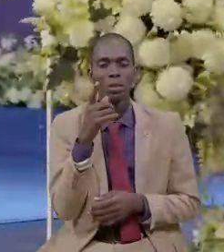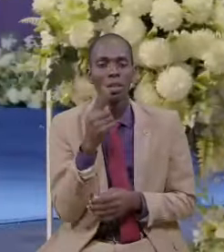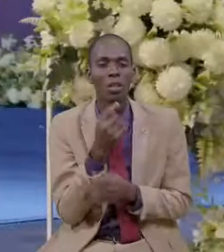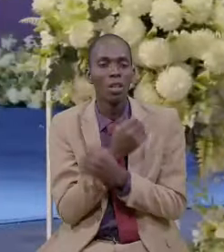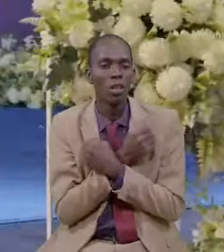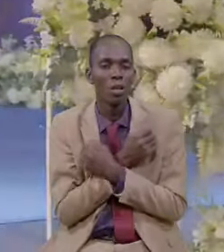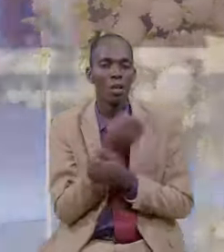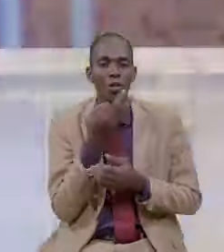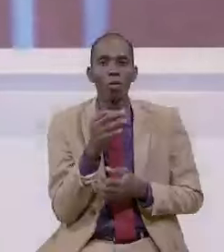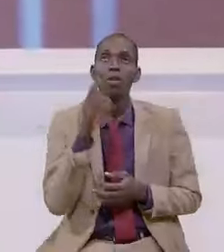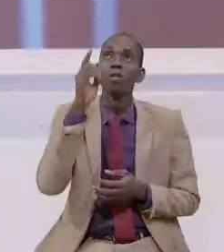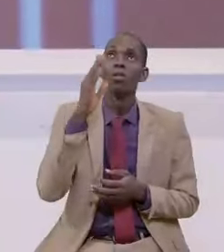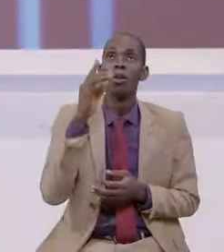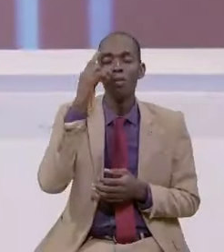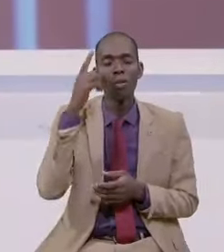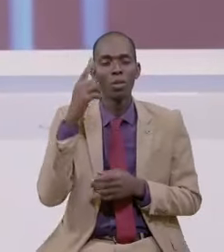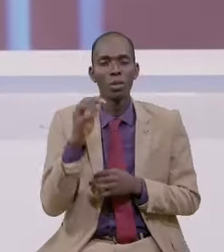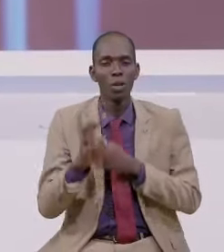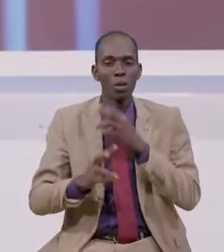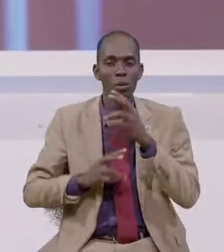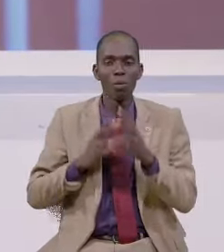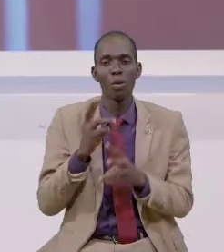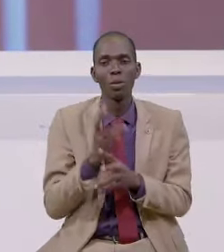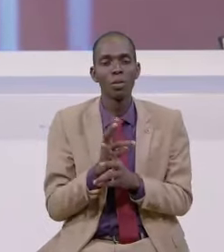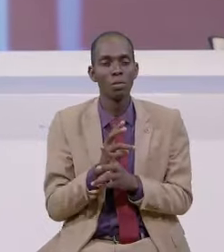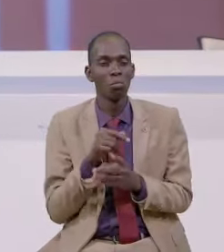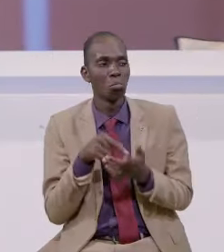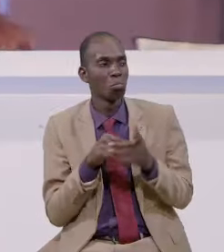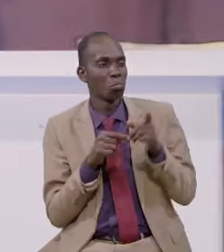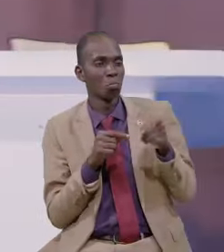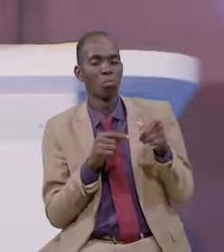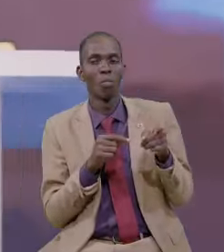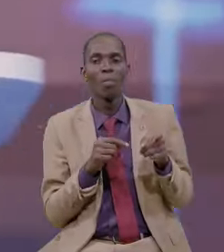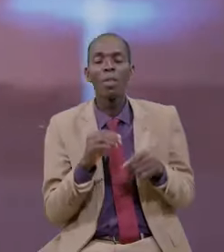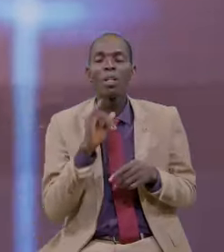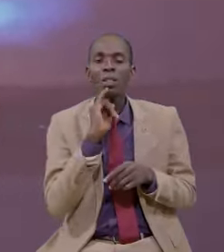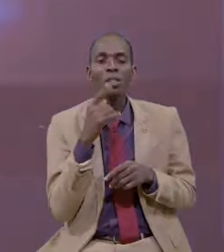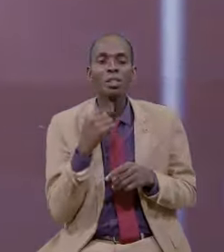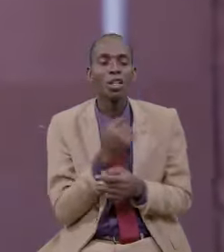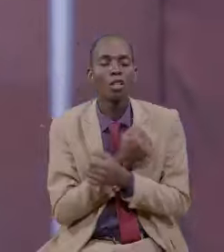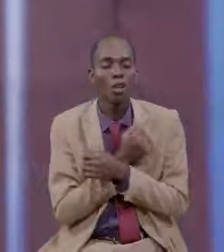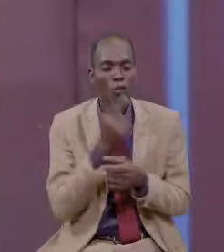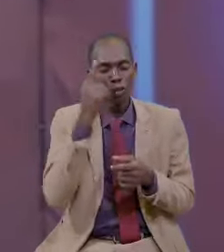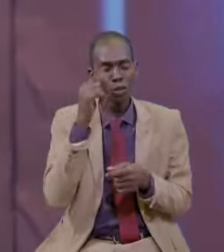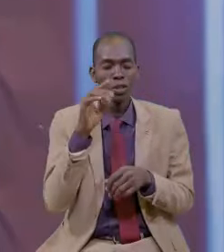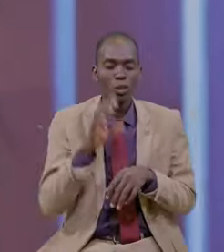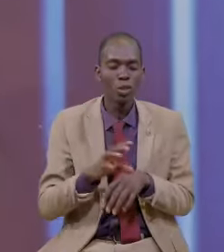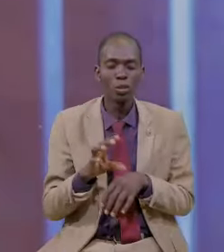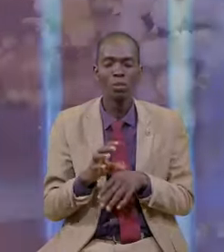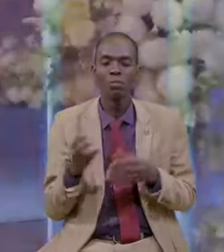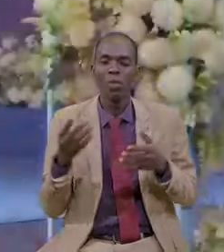the world. This one is the love for the church. What's the